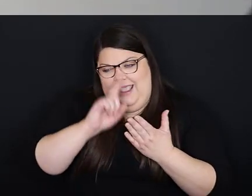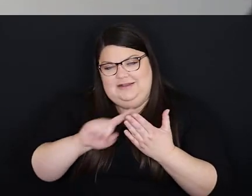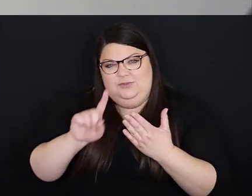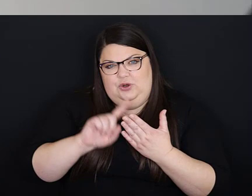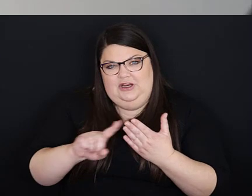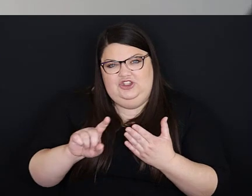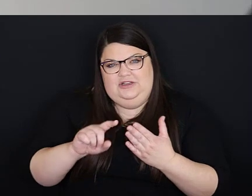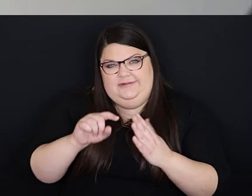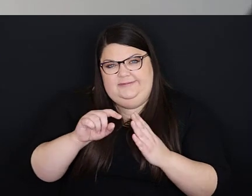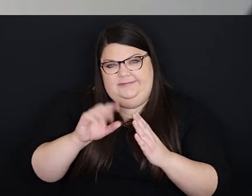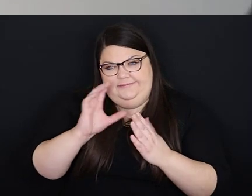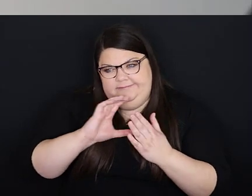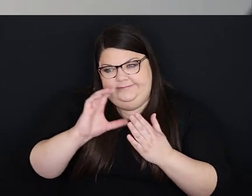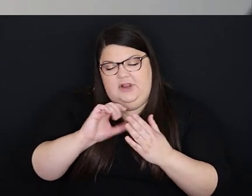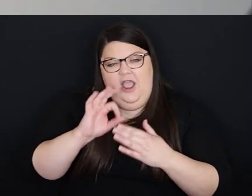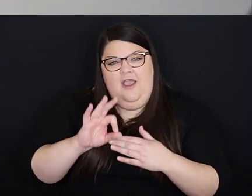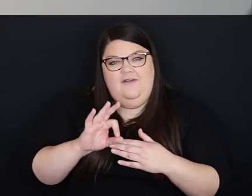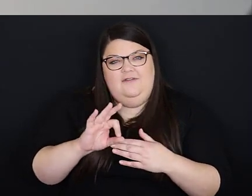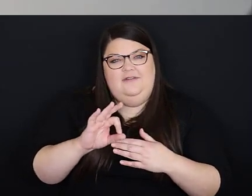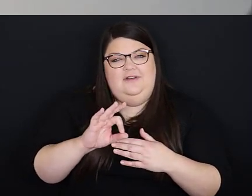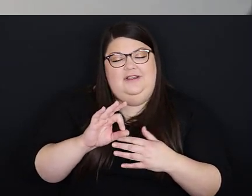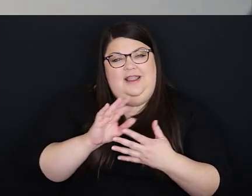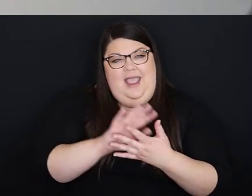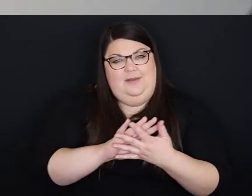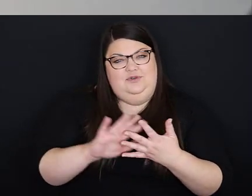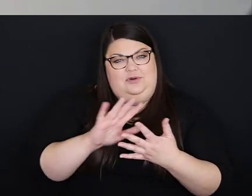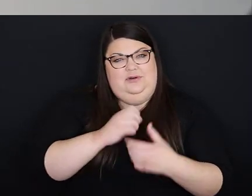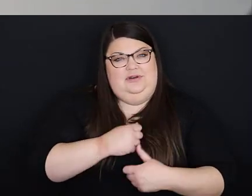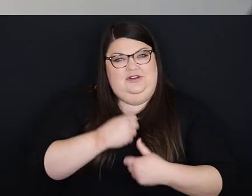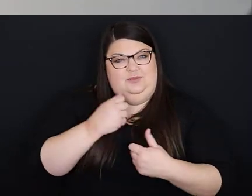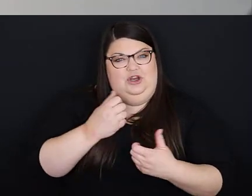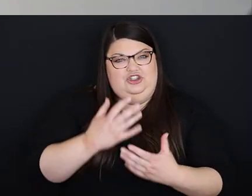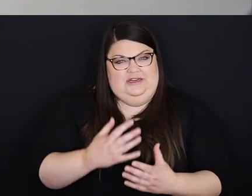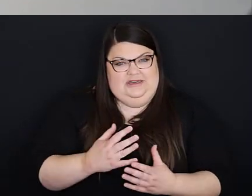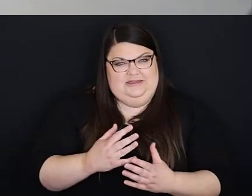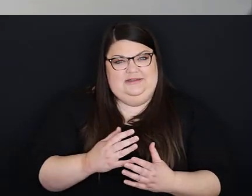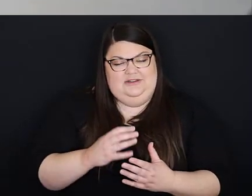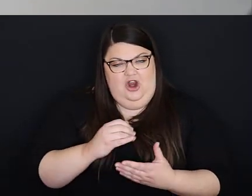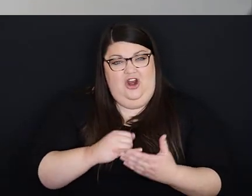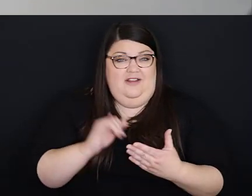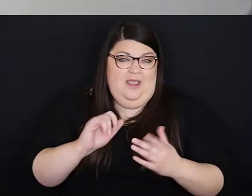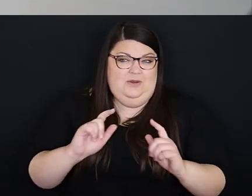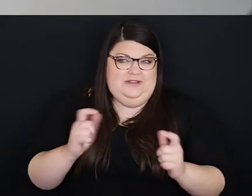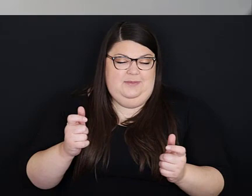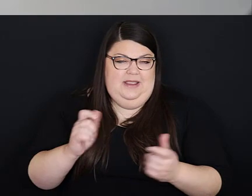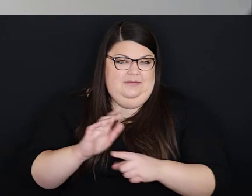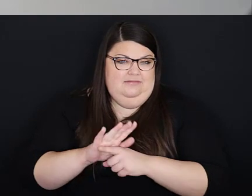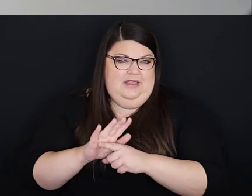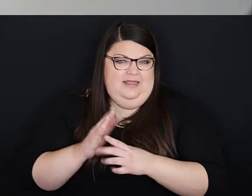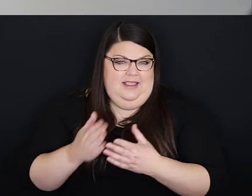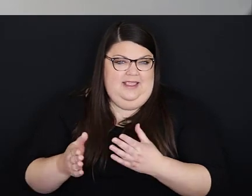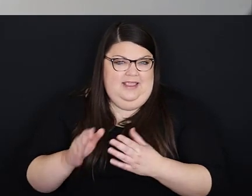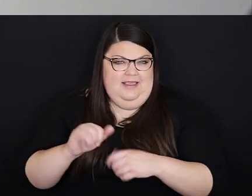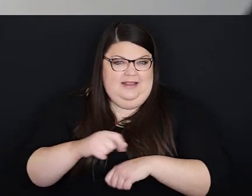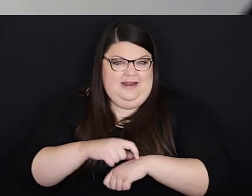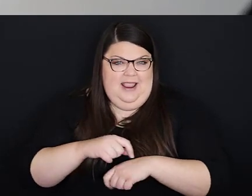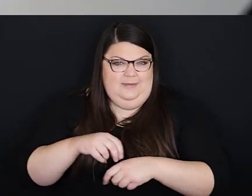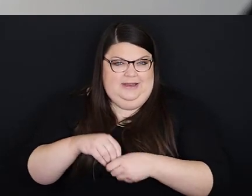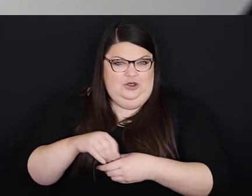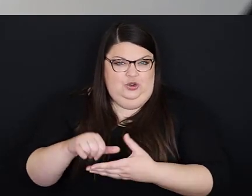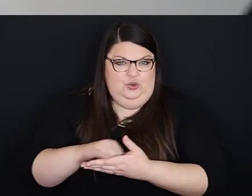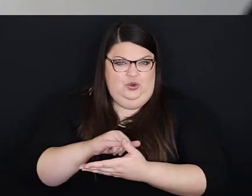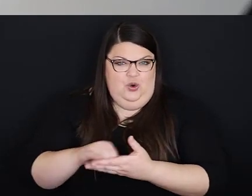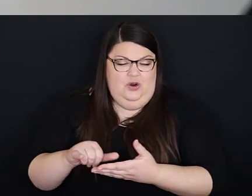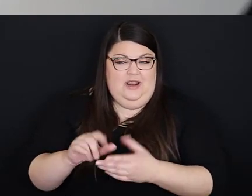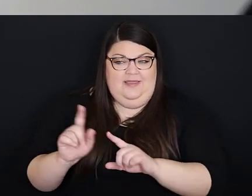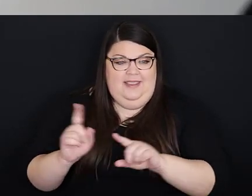exploration of abstract expressionist art, which was the big thing at the time in New York, and